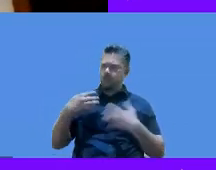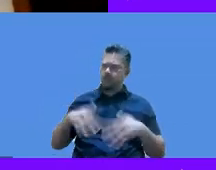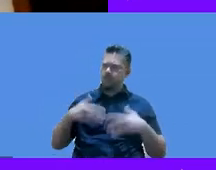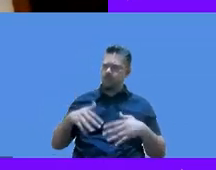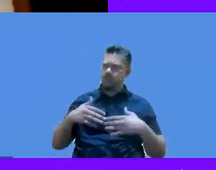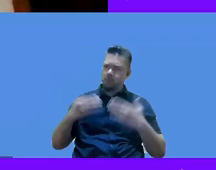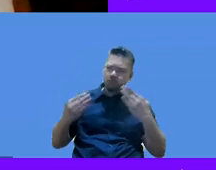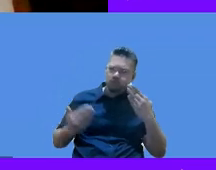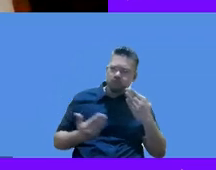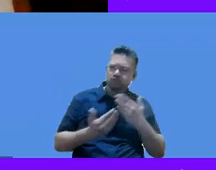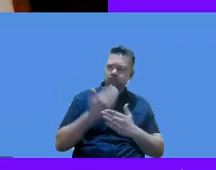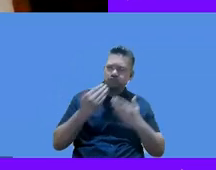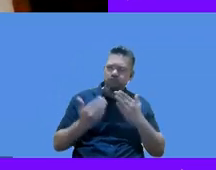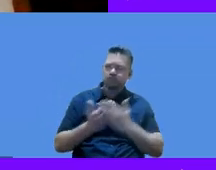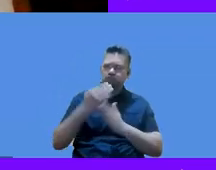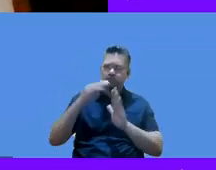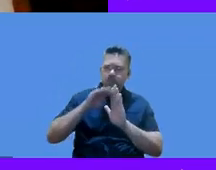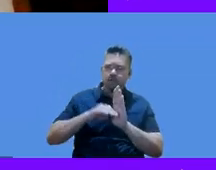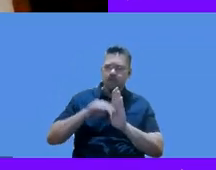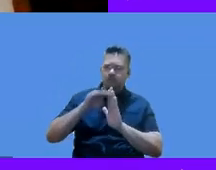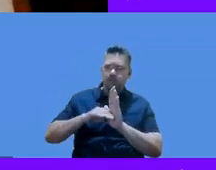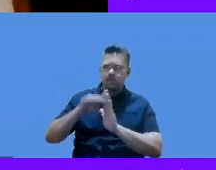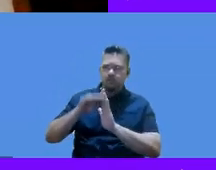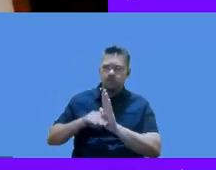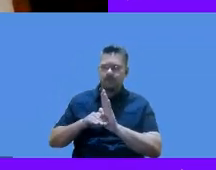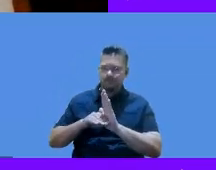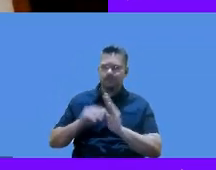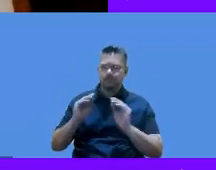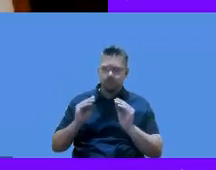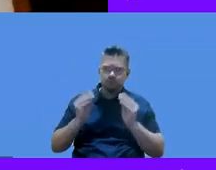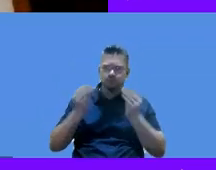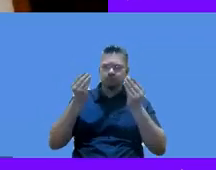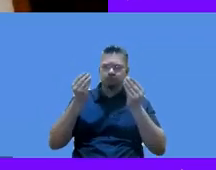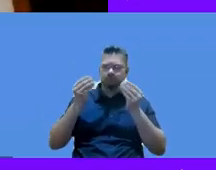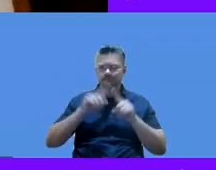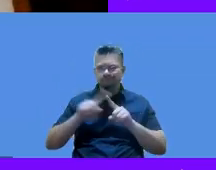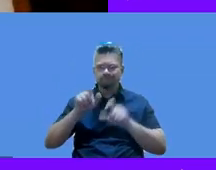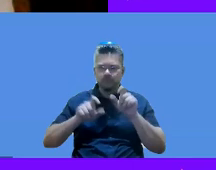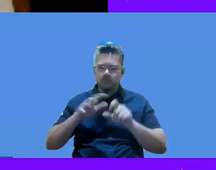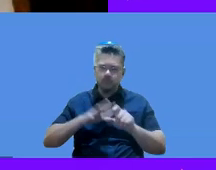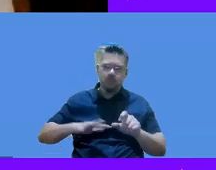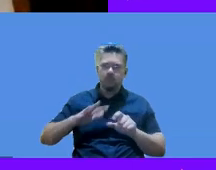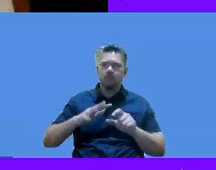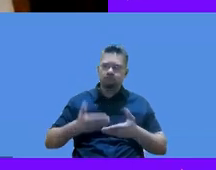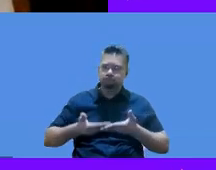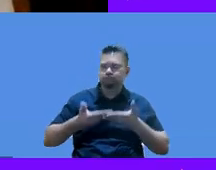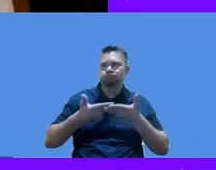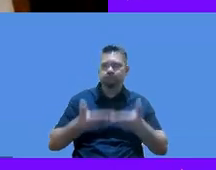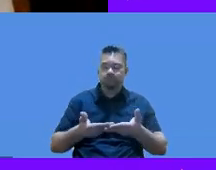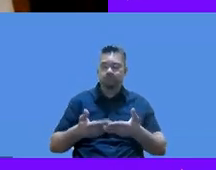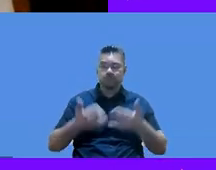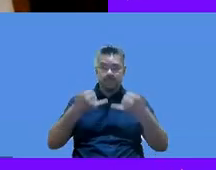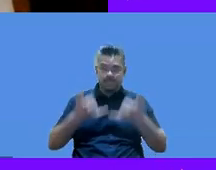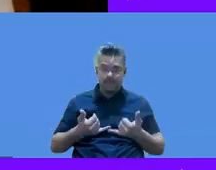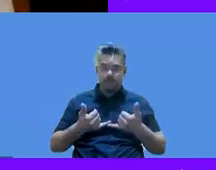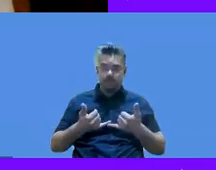needs of adolescent and youth for several years now. Additionally, being the current G20 president has been leveraged